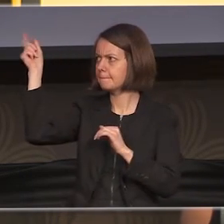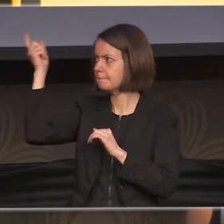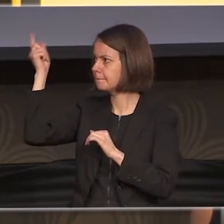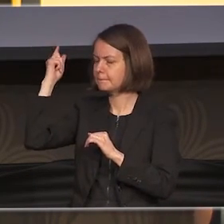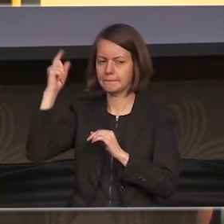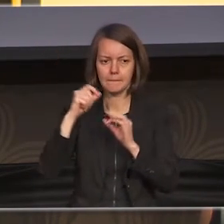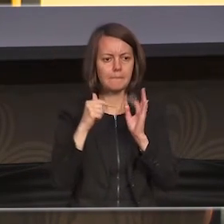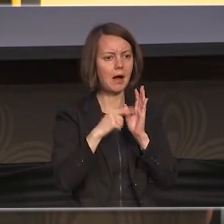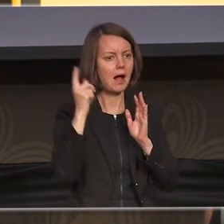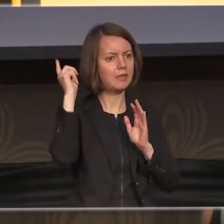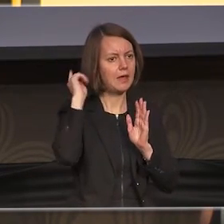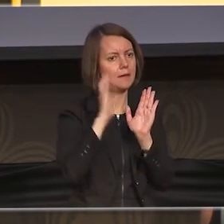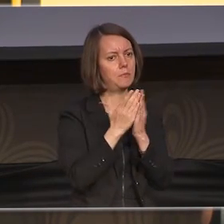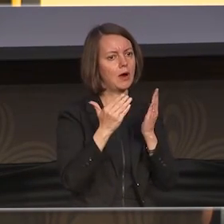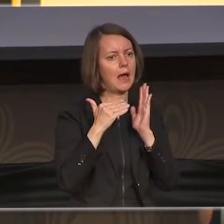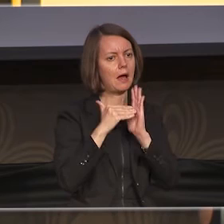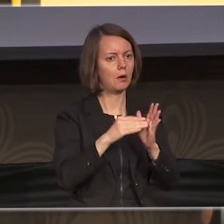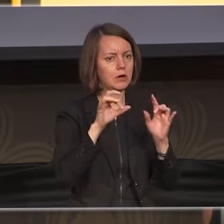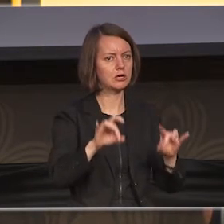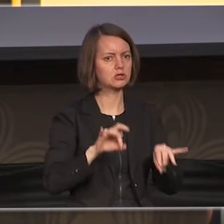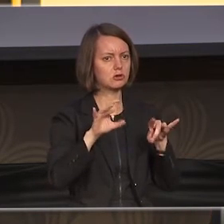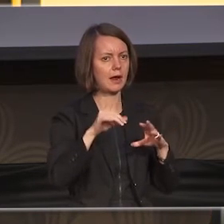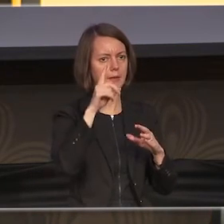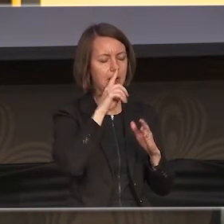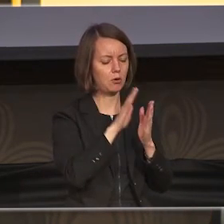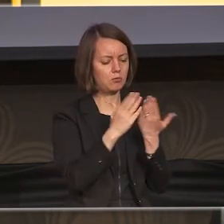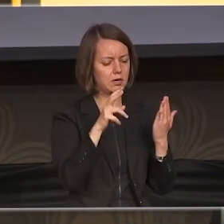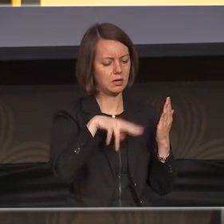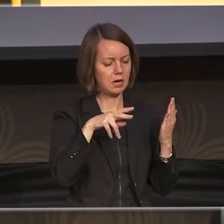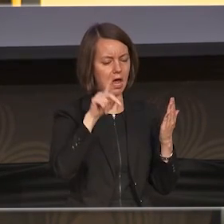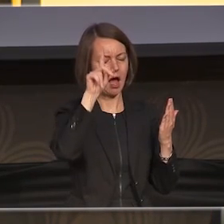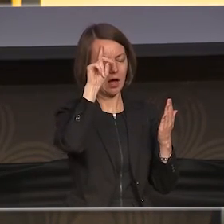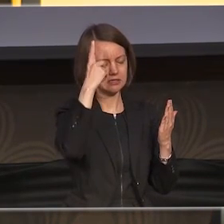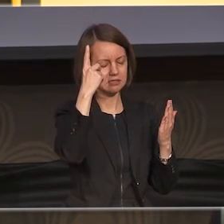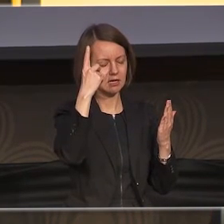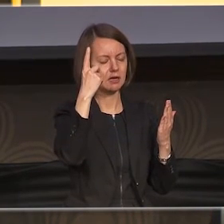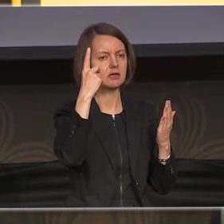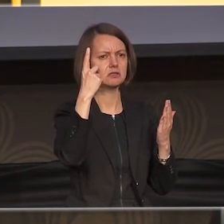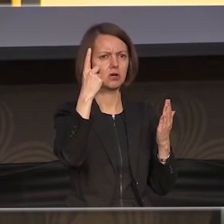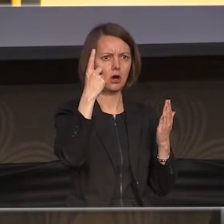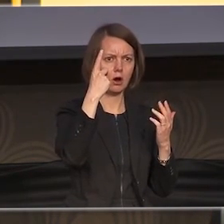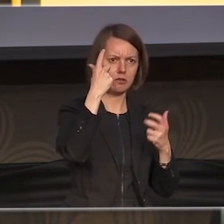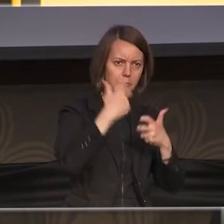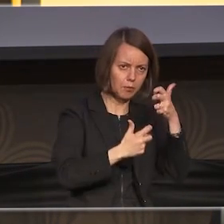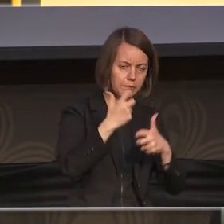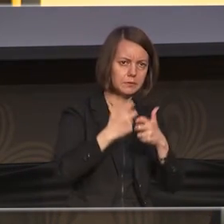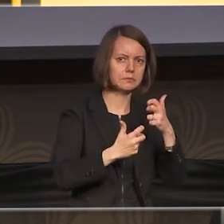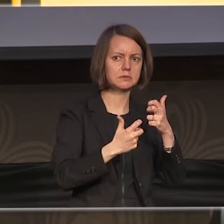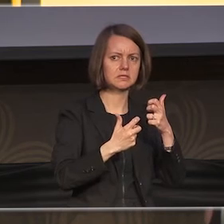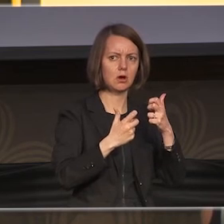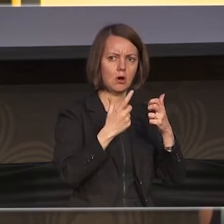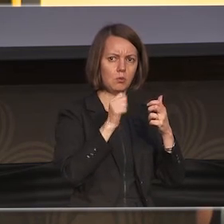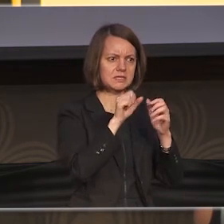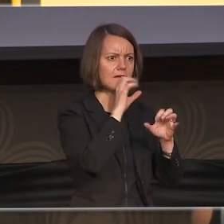another means of helping Australians engage, think and talk about the issues that surround the policy, the practice and the